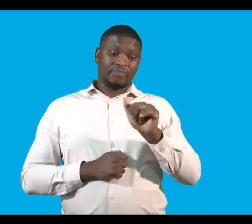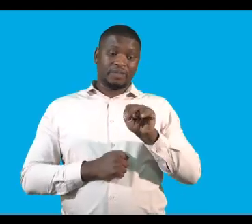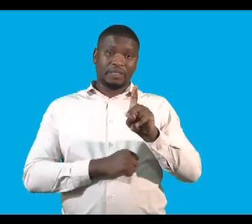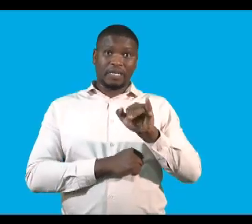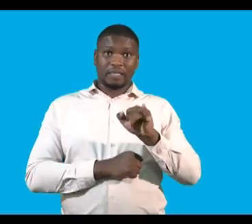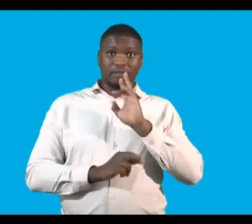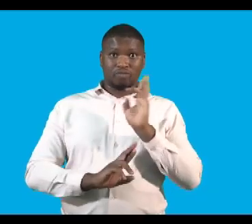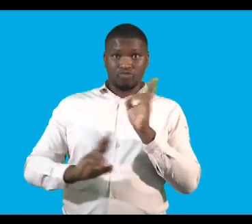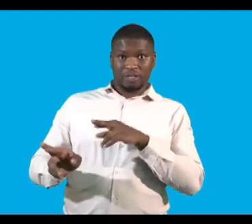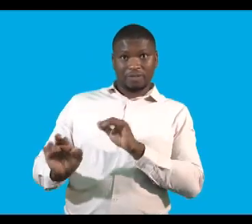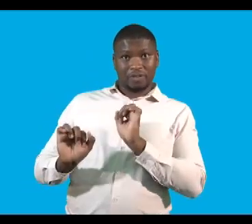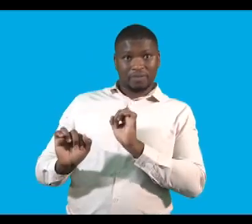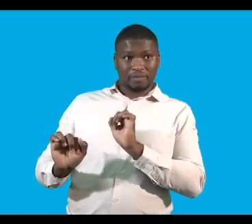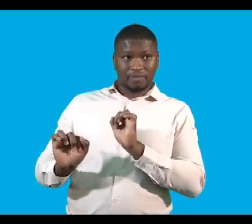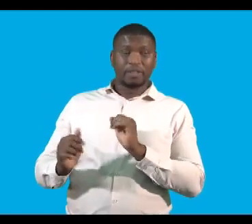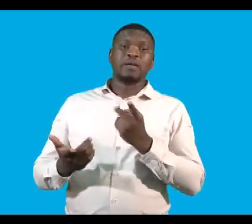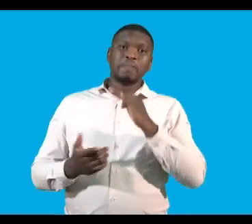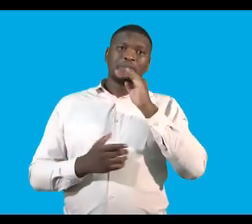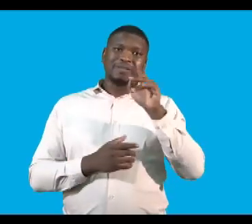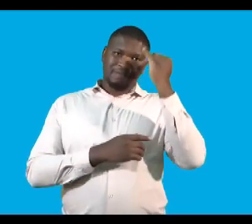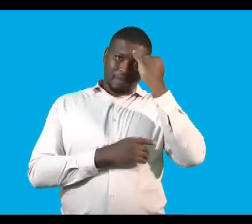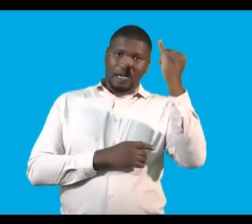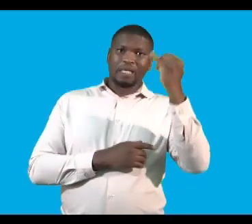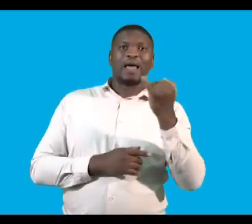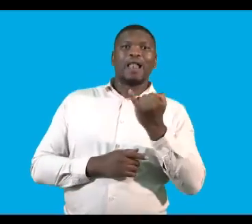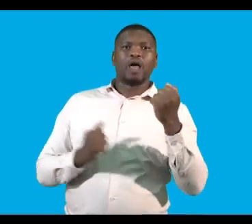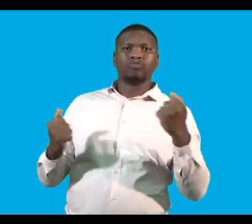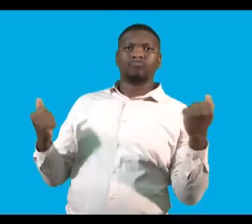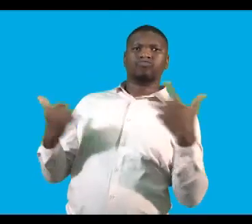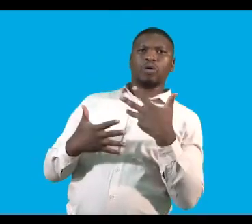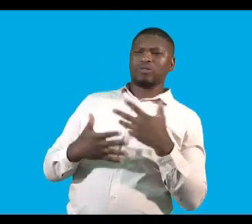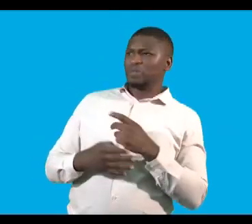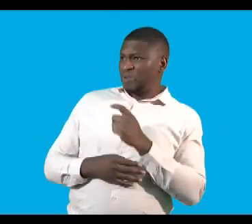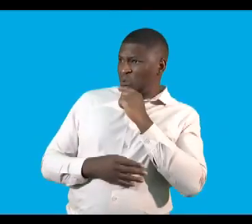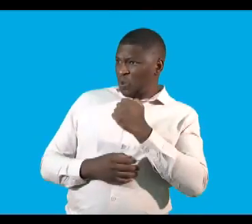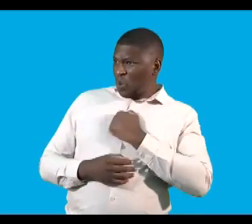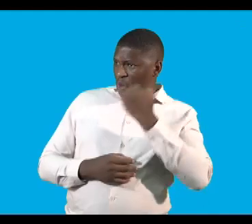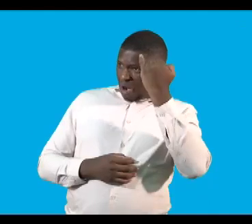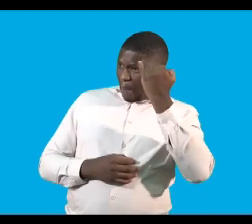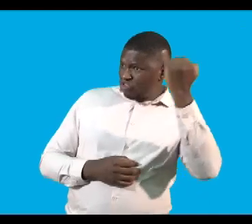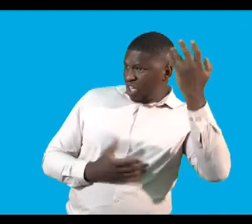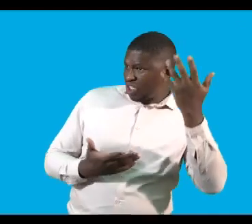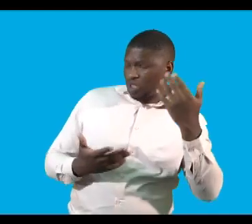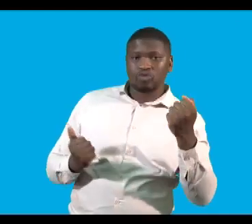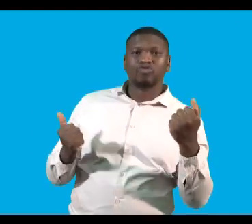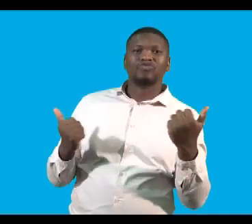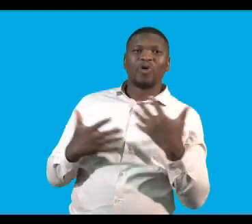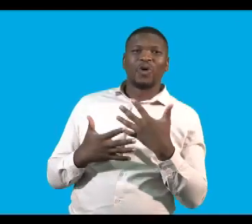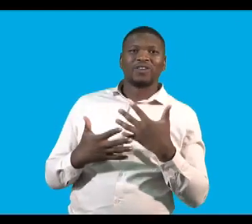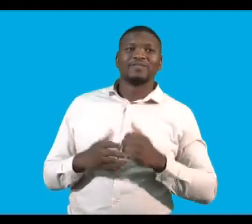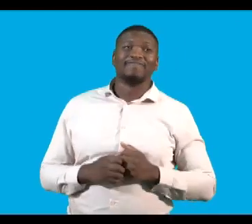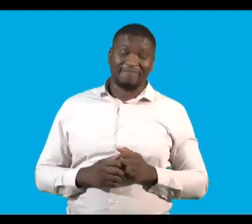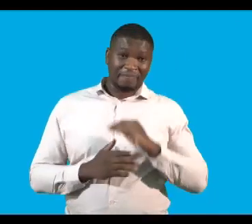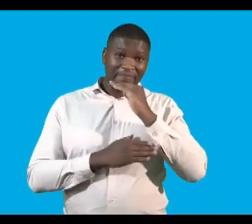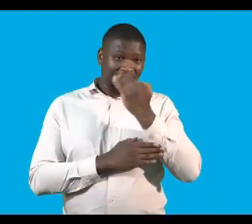to Mother Anderson. So it's the idea that she's shocked about using her imagination. So